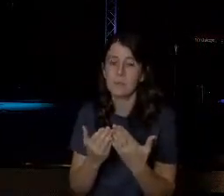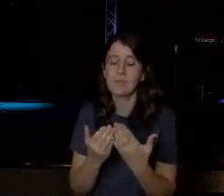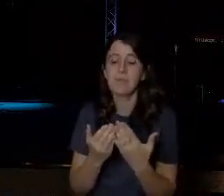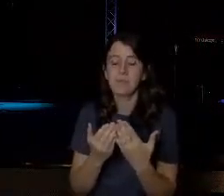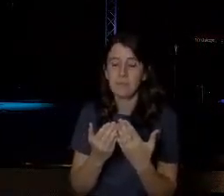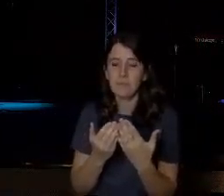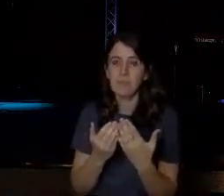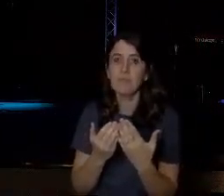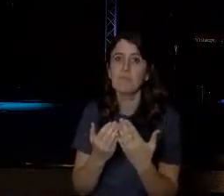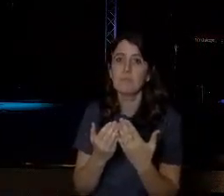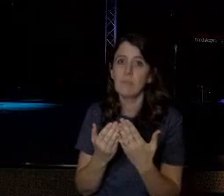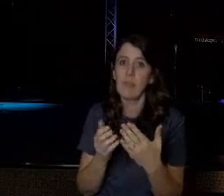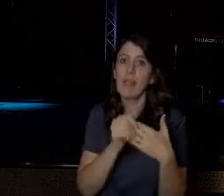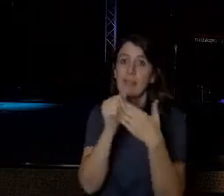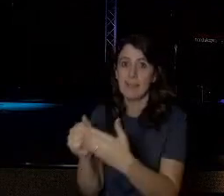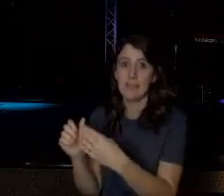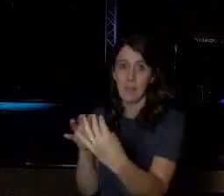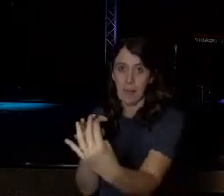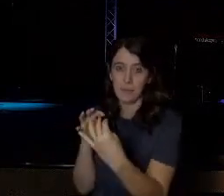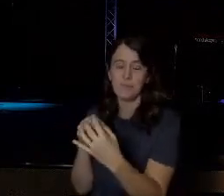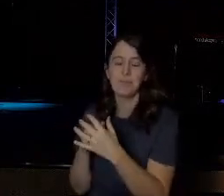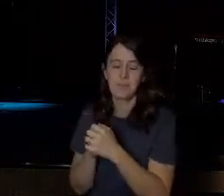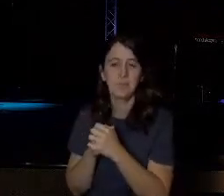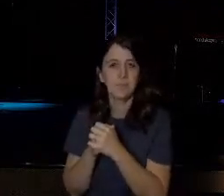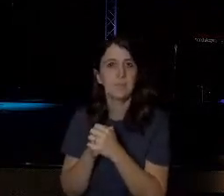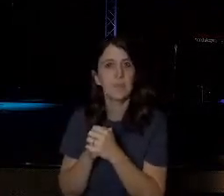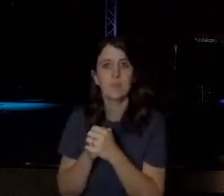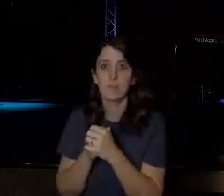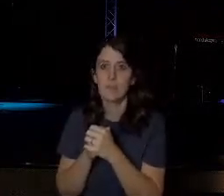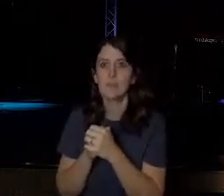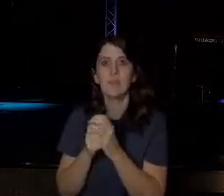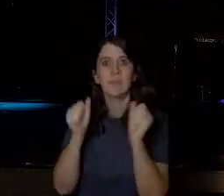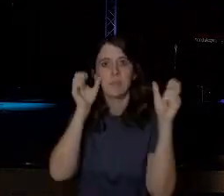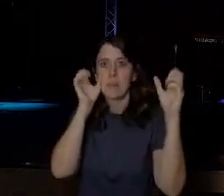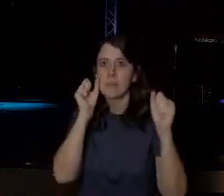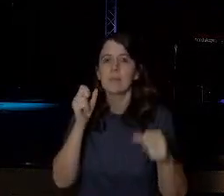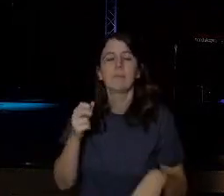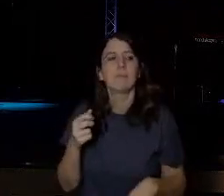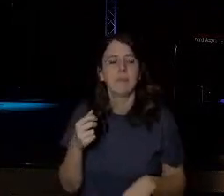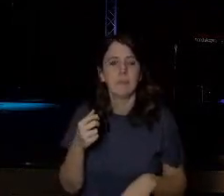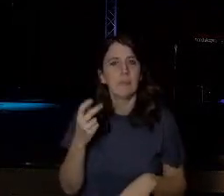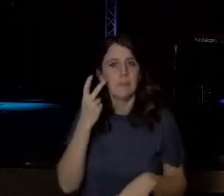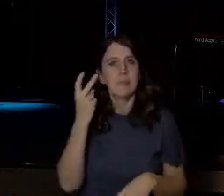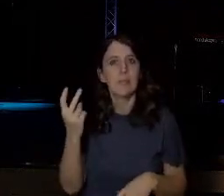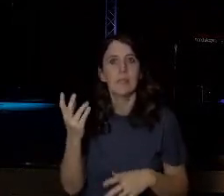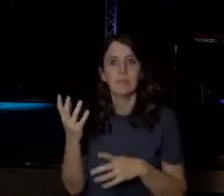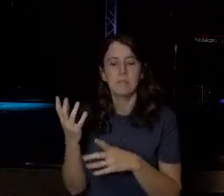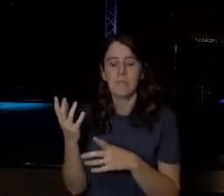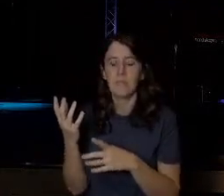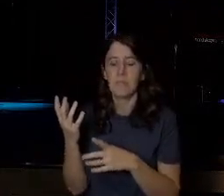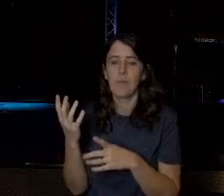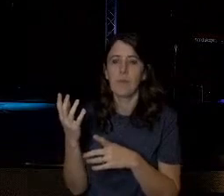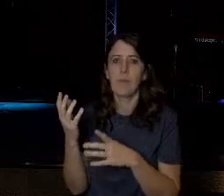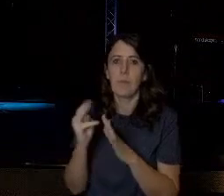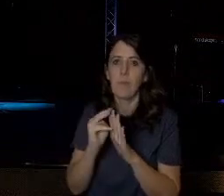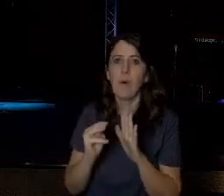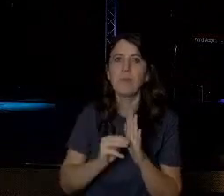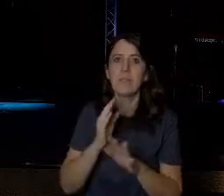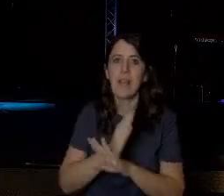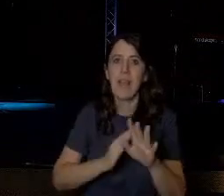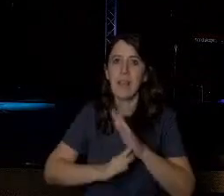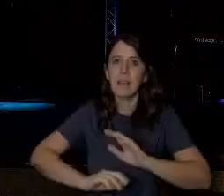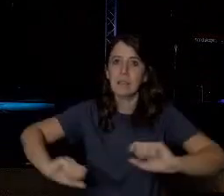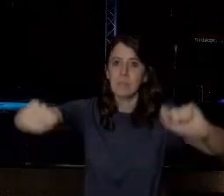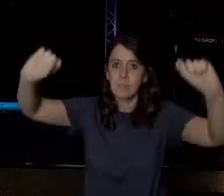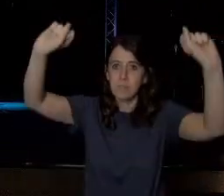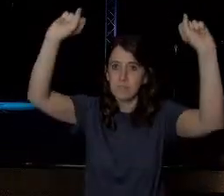people into that battle. It's a pretty incredible image. As you see, this is another one of those replay rooms, right? You see at Moses, his hands